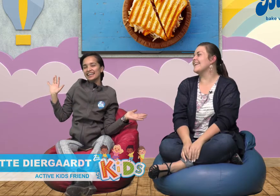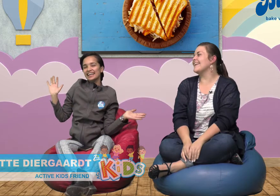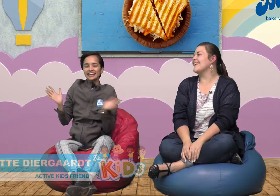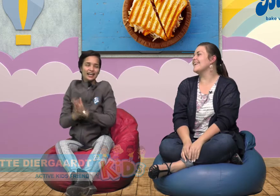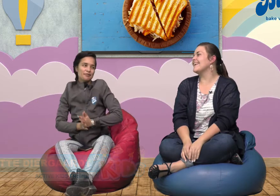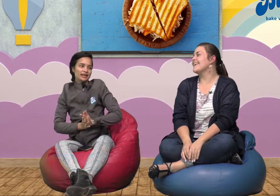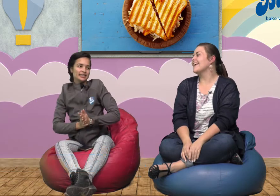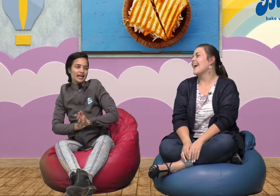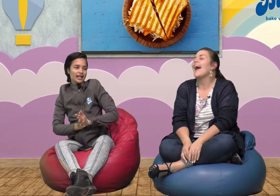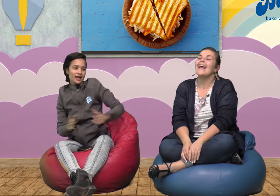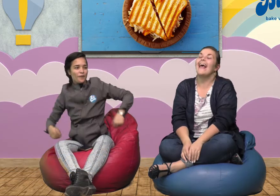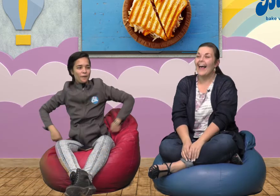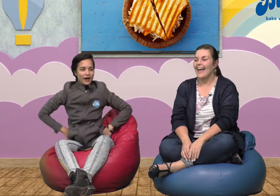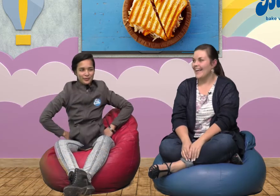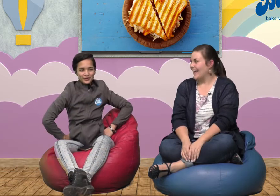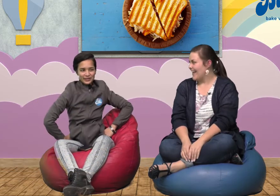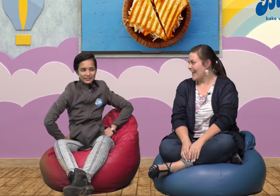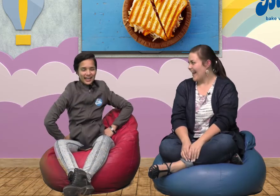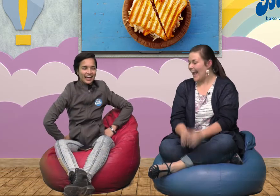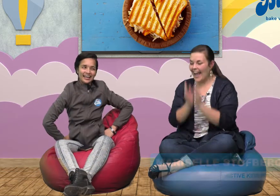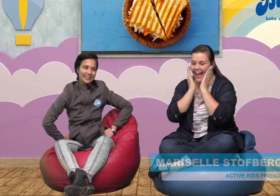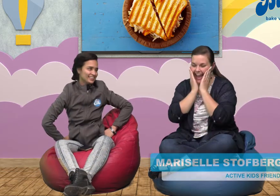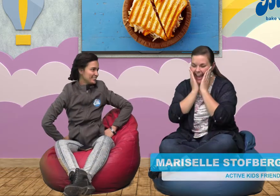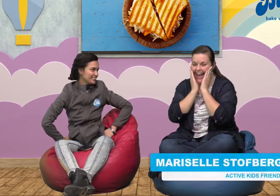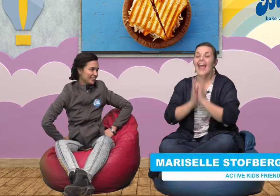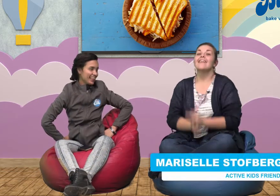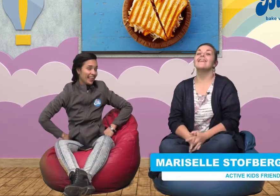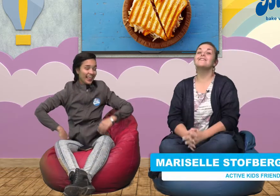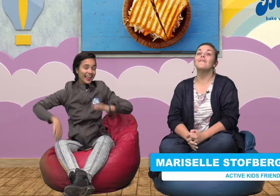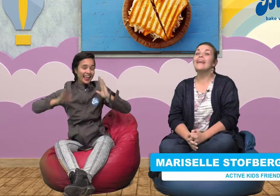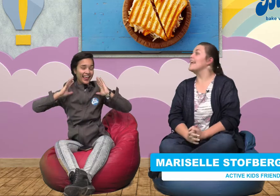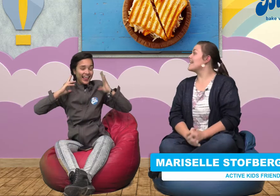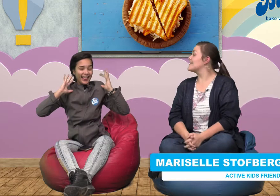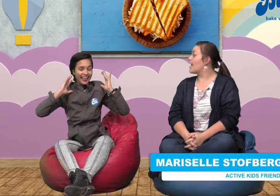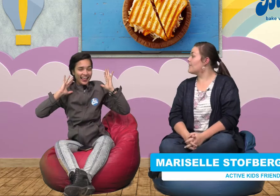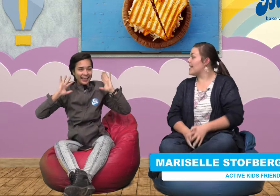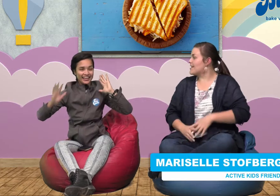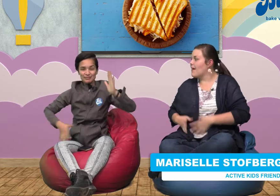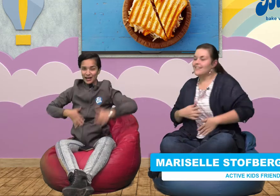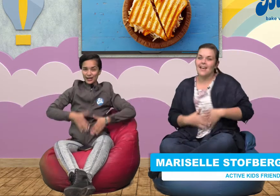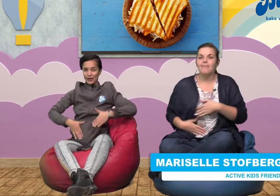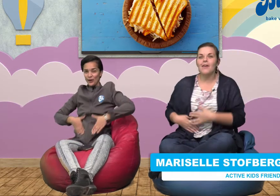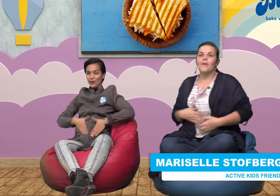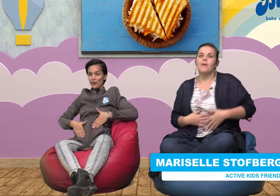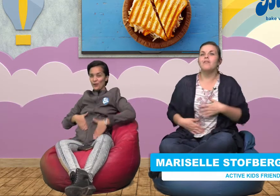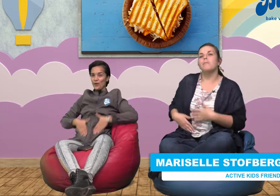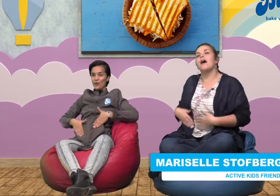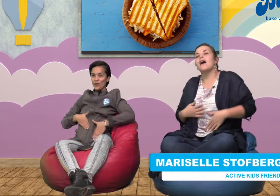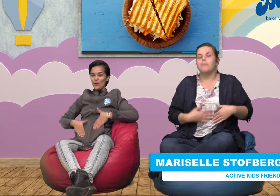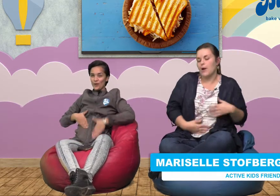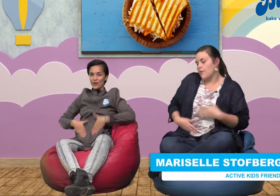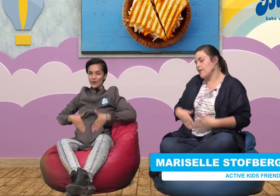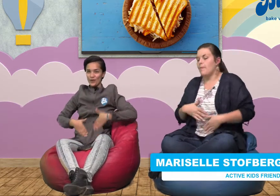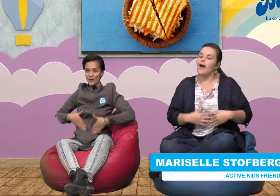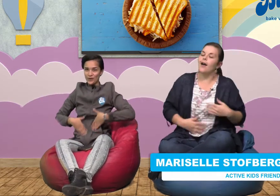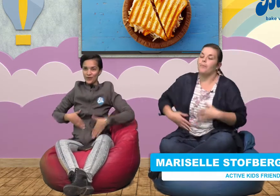everybody. Marisel, yeah. What are we doing today? This week it is yummy in my tummy week with